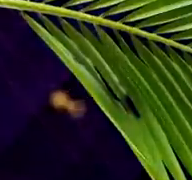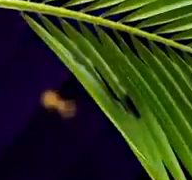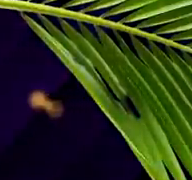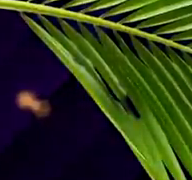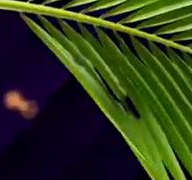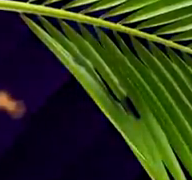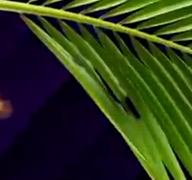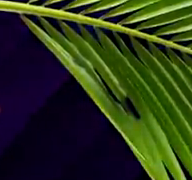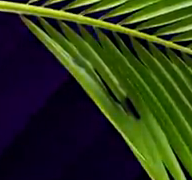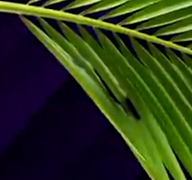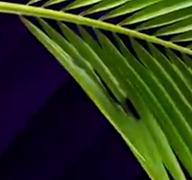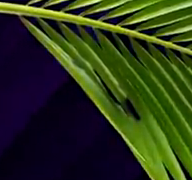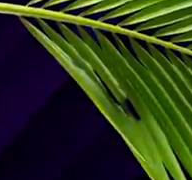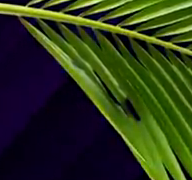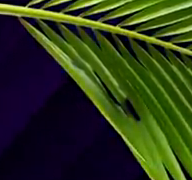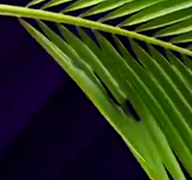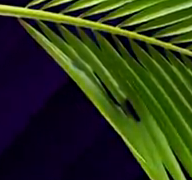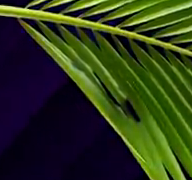Savior died.